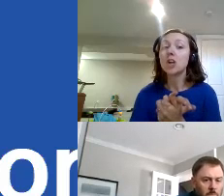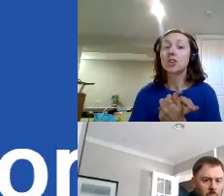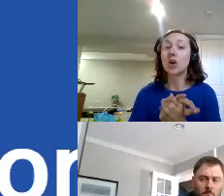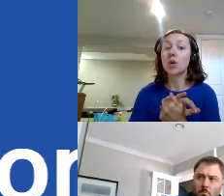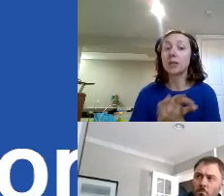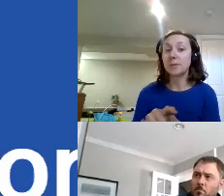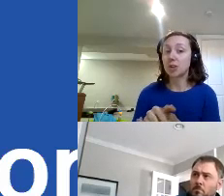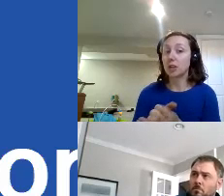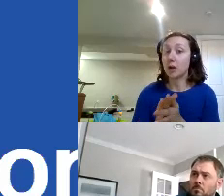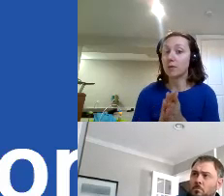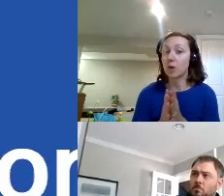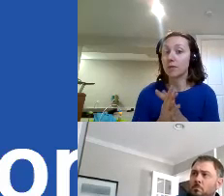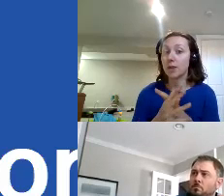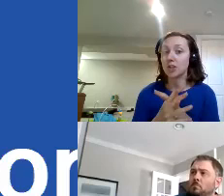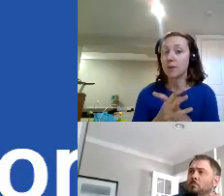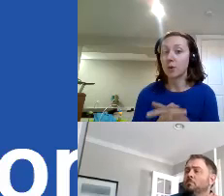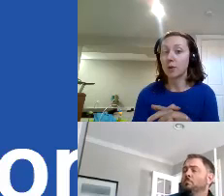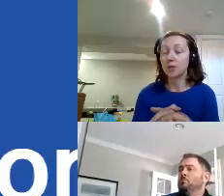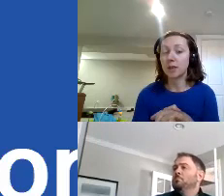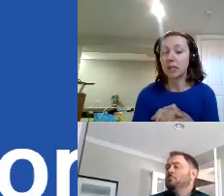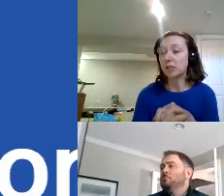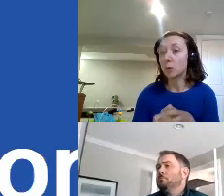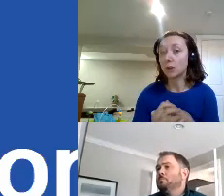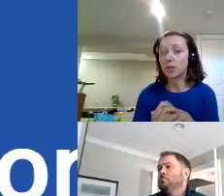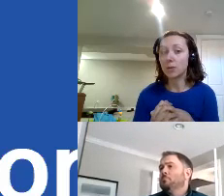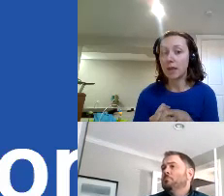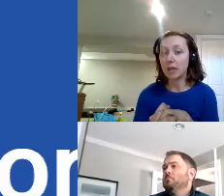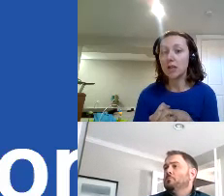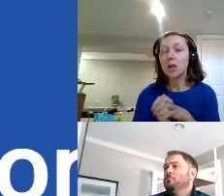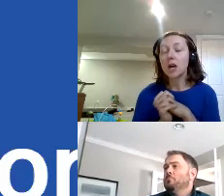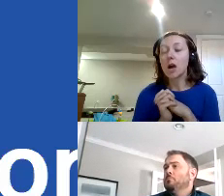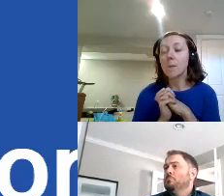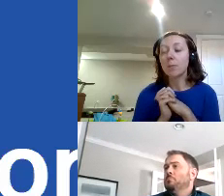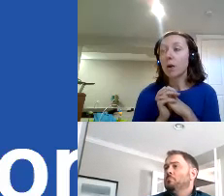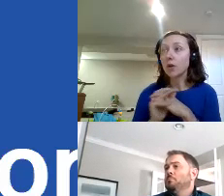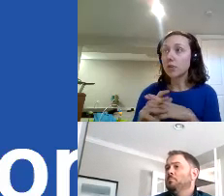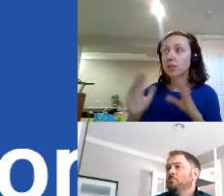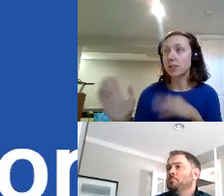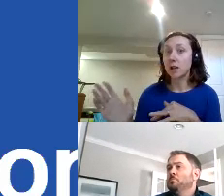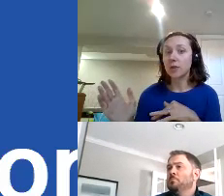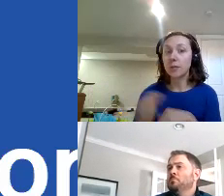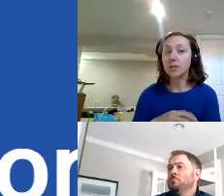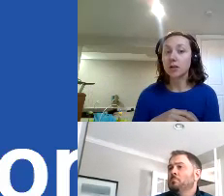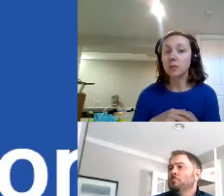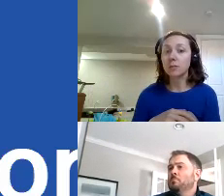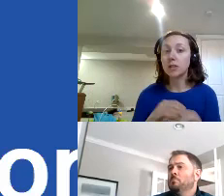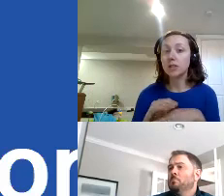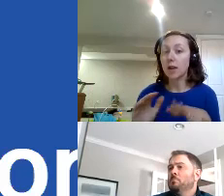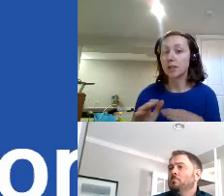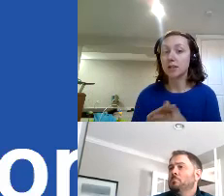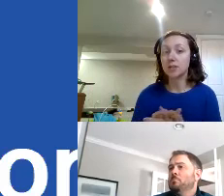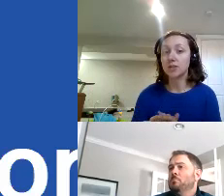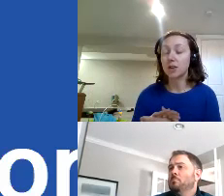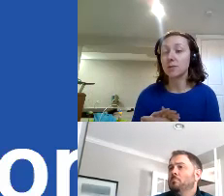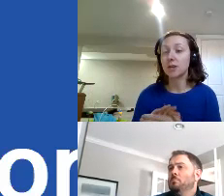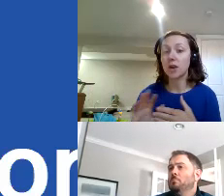year. So please be sure to look out for more information about both of those meetings, and hopefully you can make it. Also, just as another reminder, please